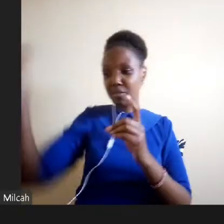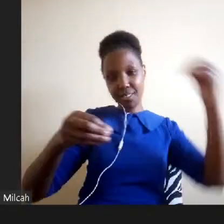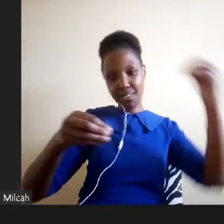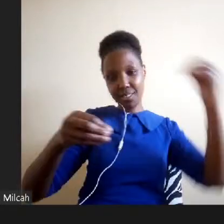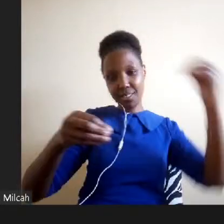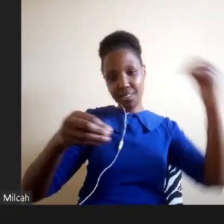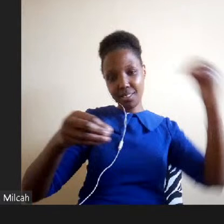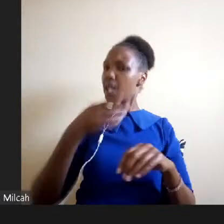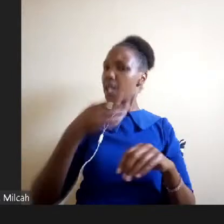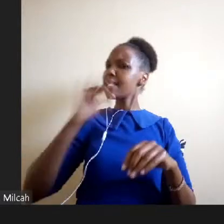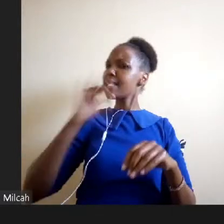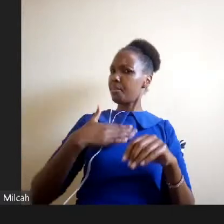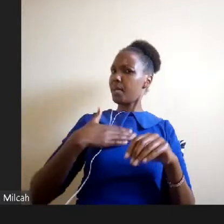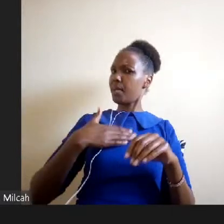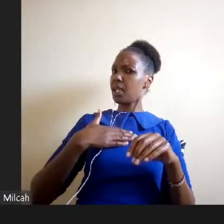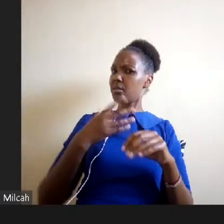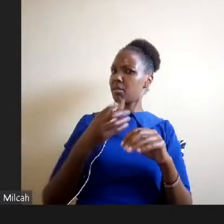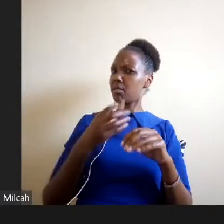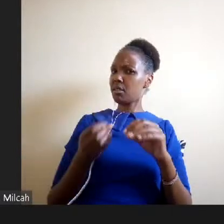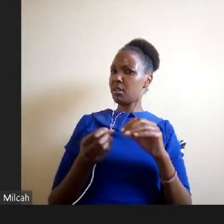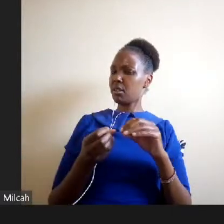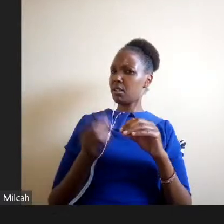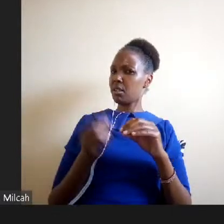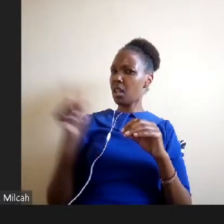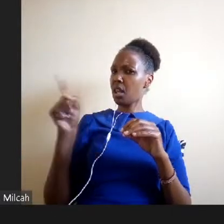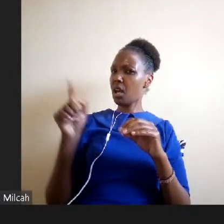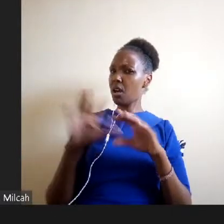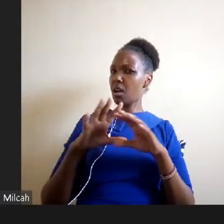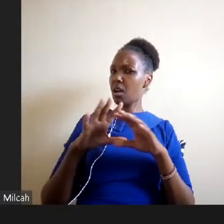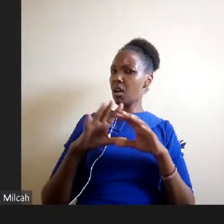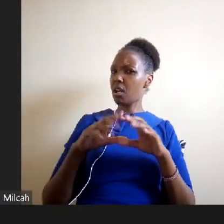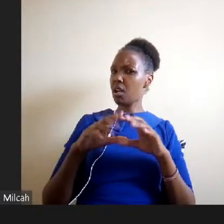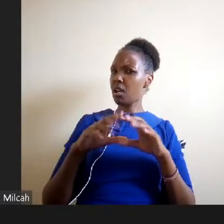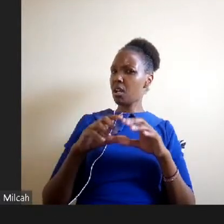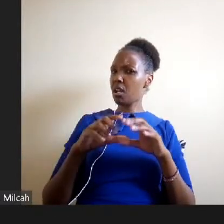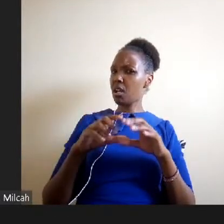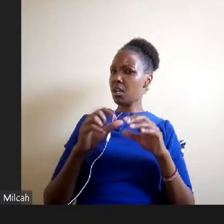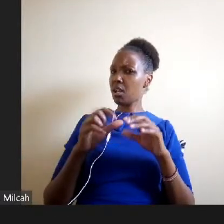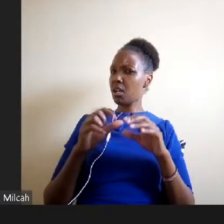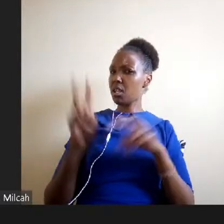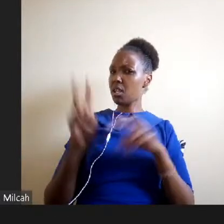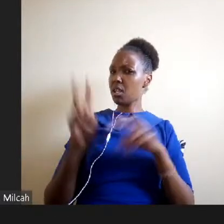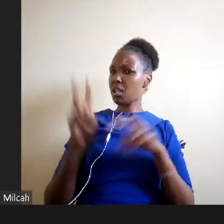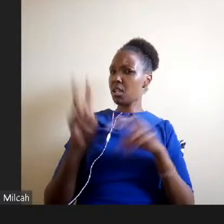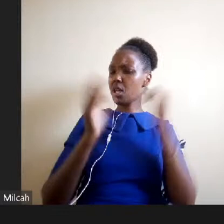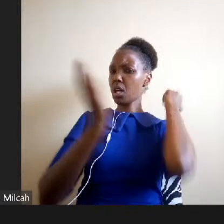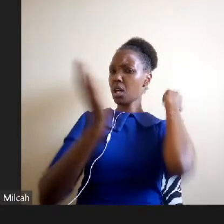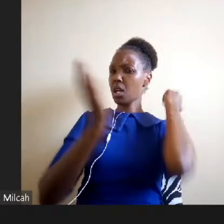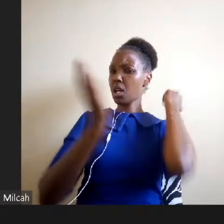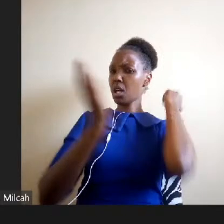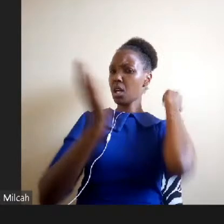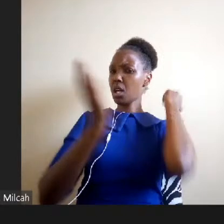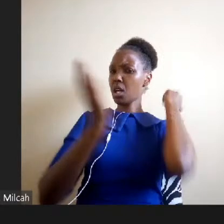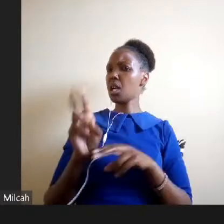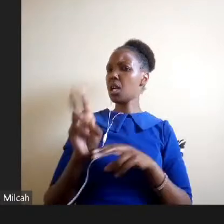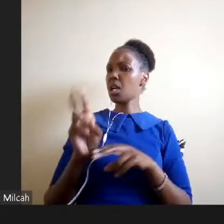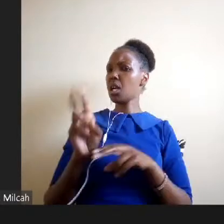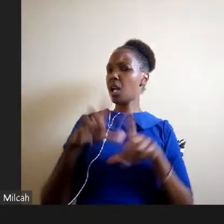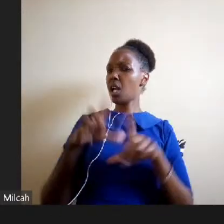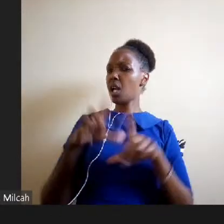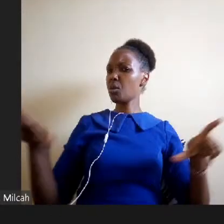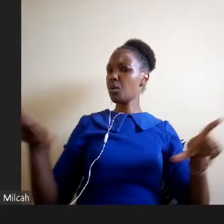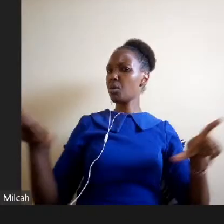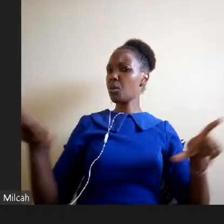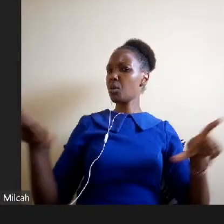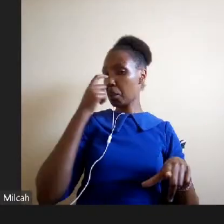came and told me that someone at the playground was using bad language, and he was very categorical, telling me that, "Mom, we will deal with it